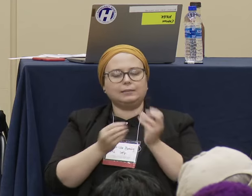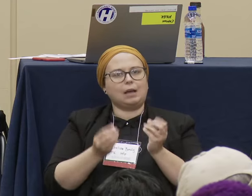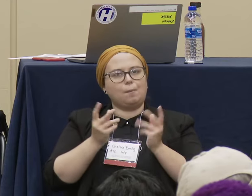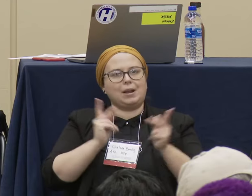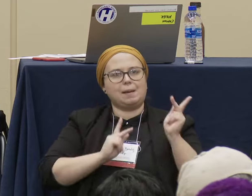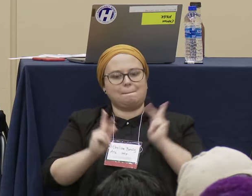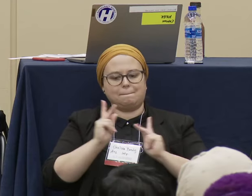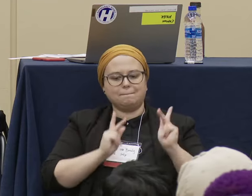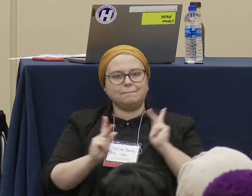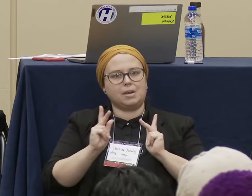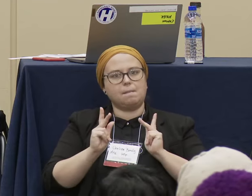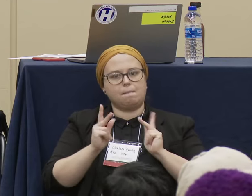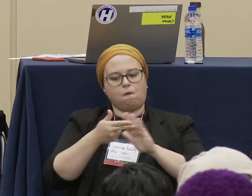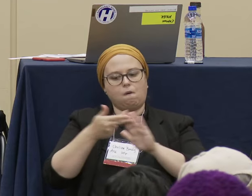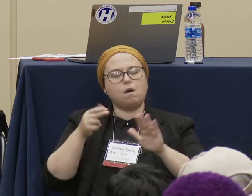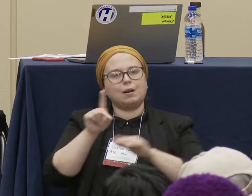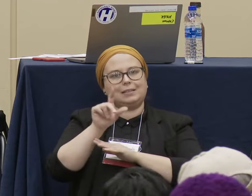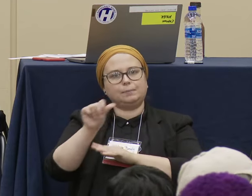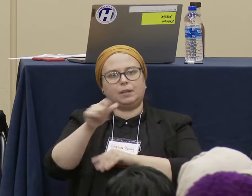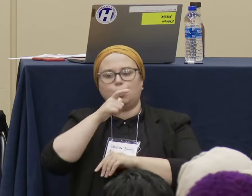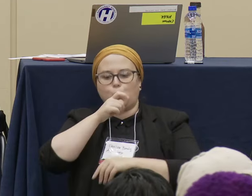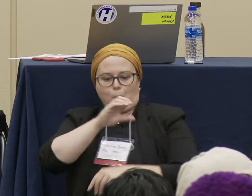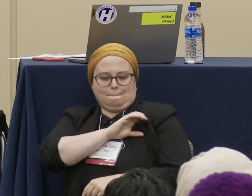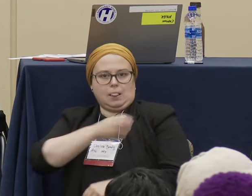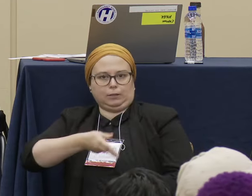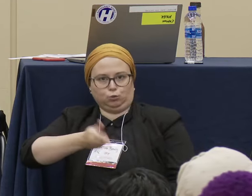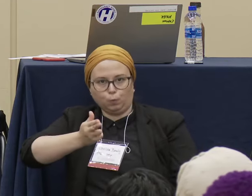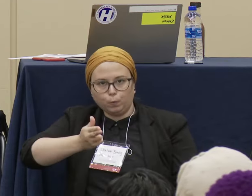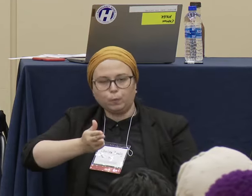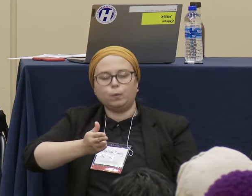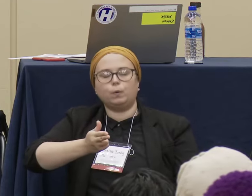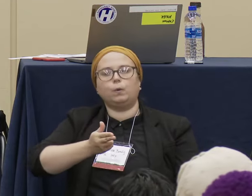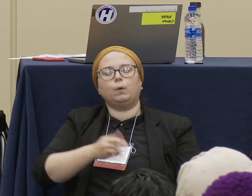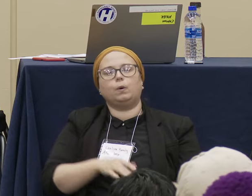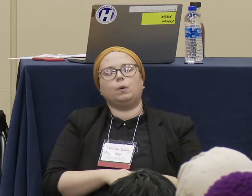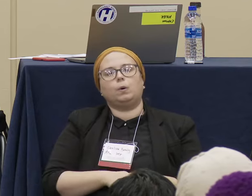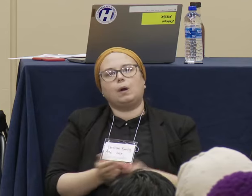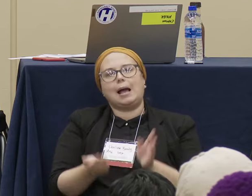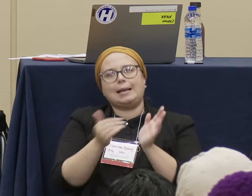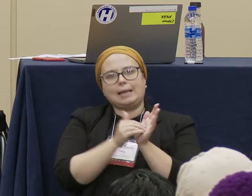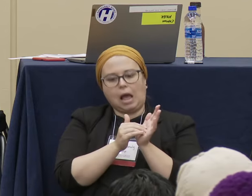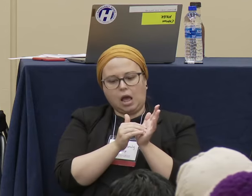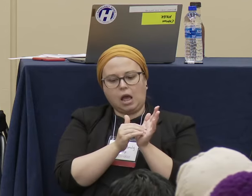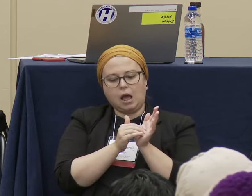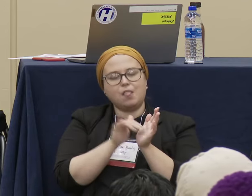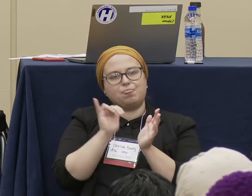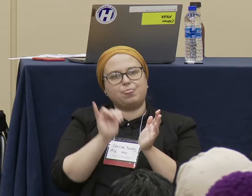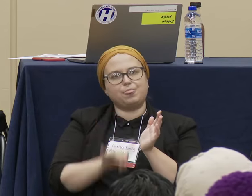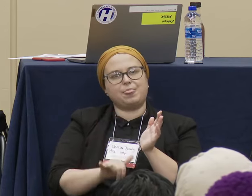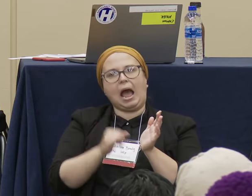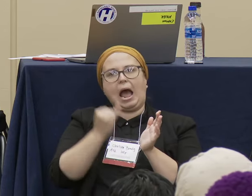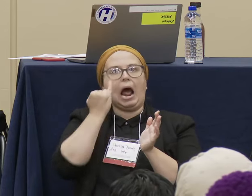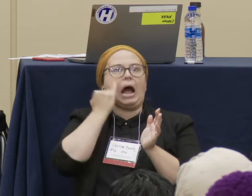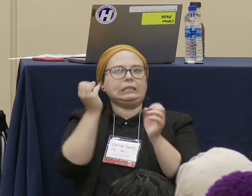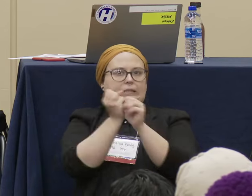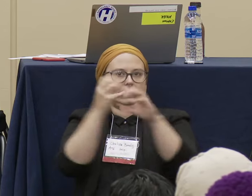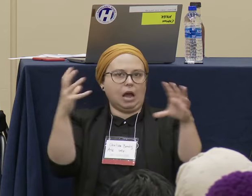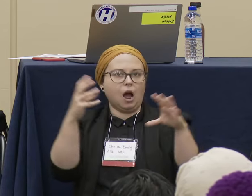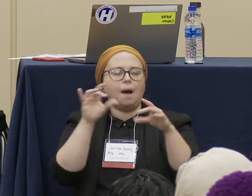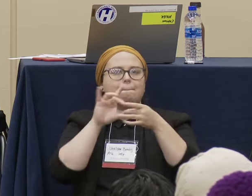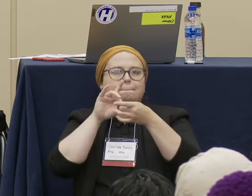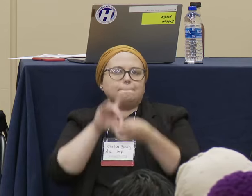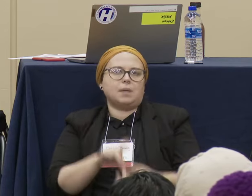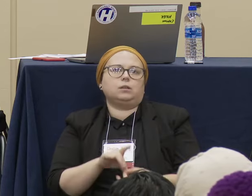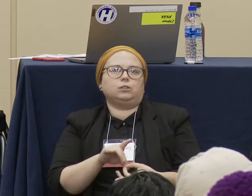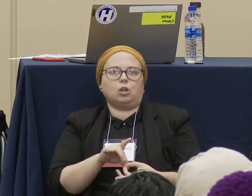get shot by police, for example. But again, it's a framework that's based on the oppression